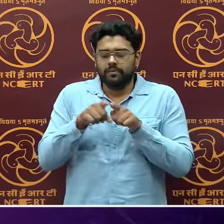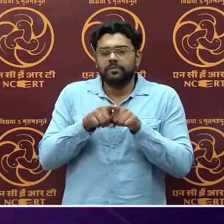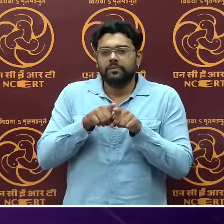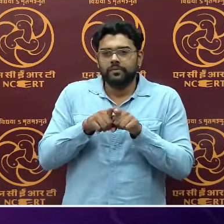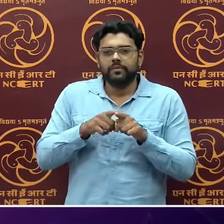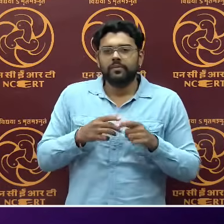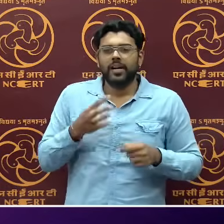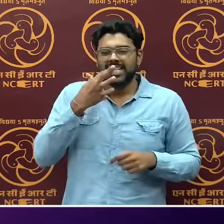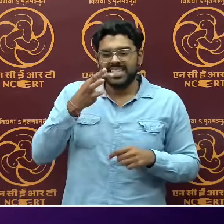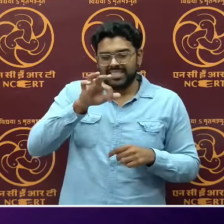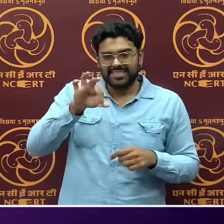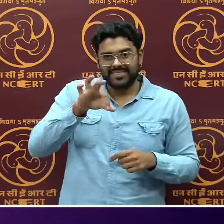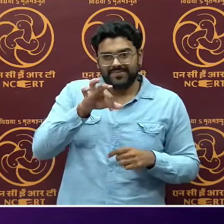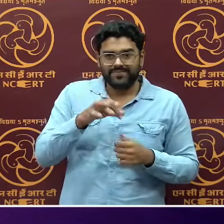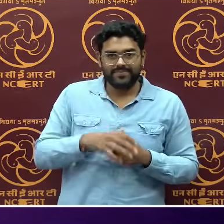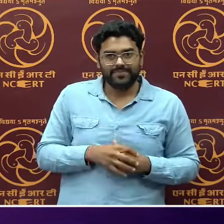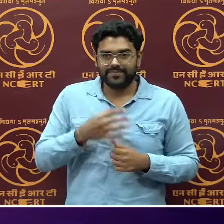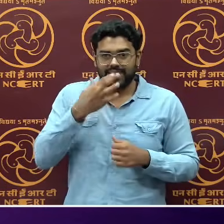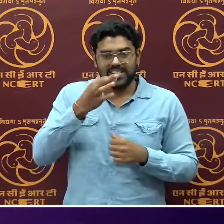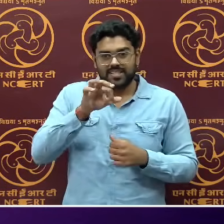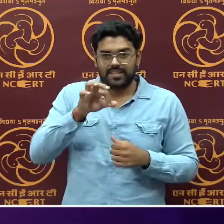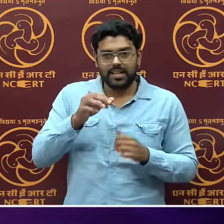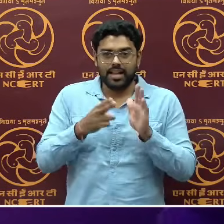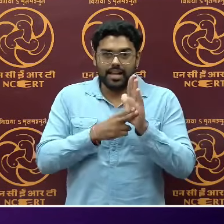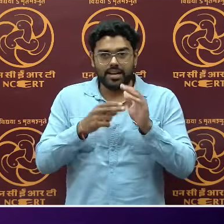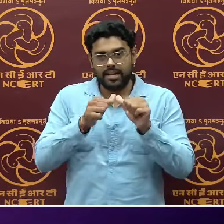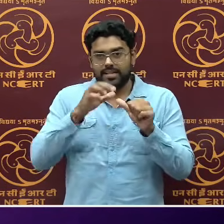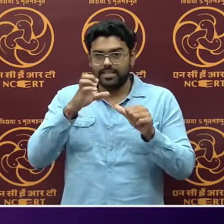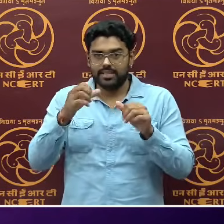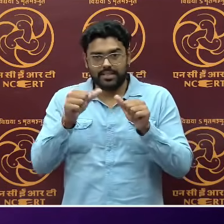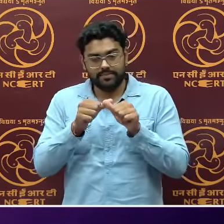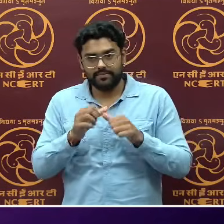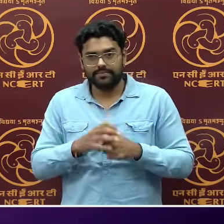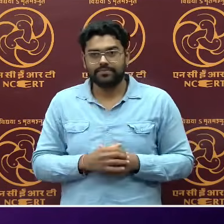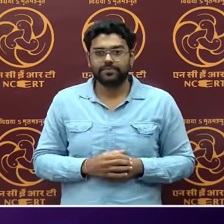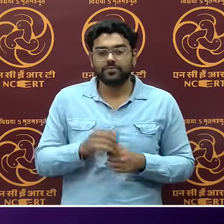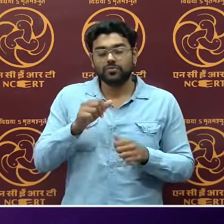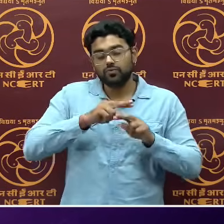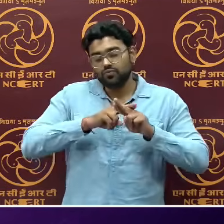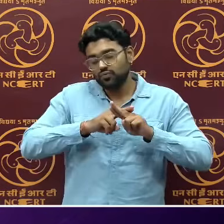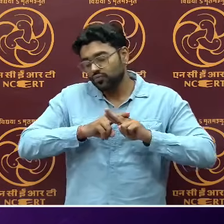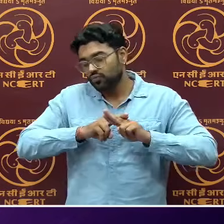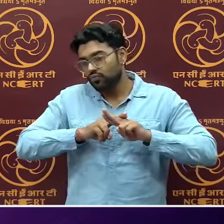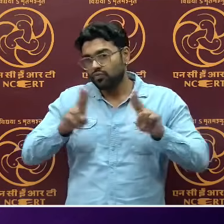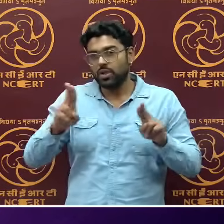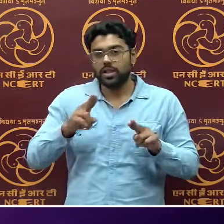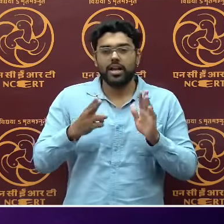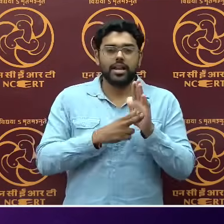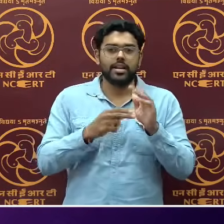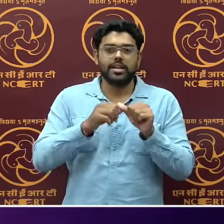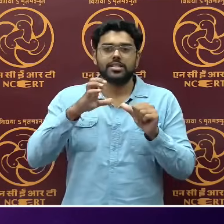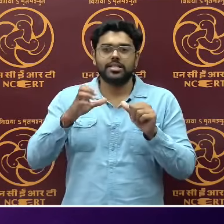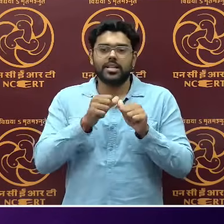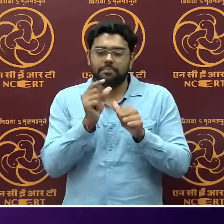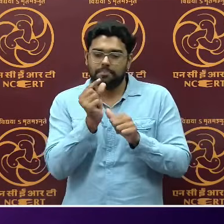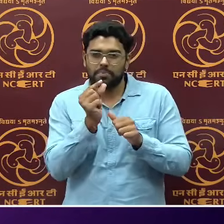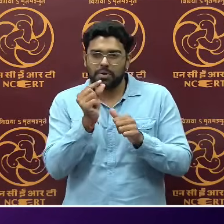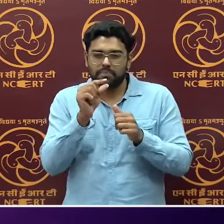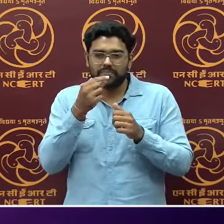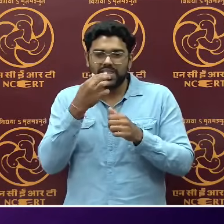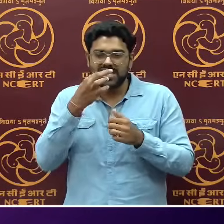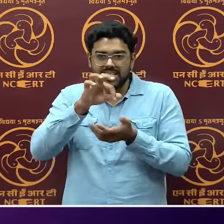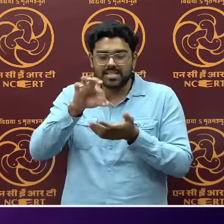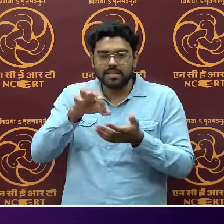it. Salt. Salt is what? NaCl. Right? So it is all NaCl crystals present in. Salt is made